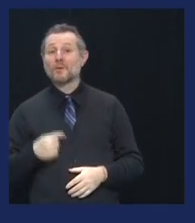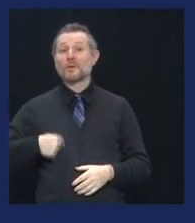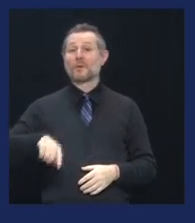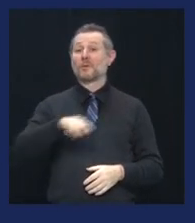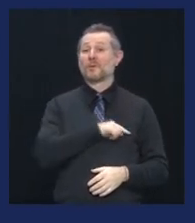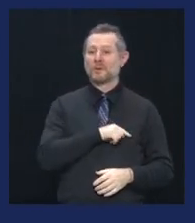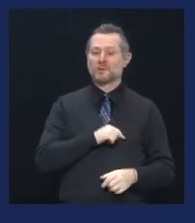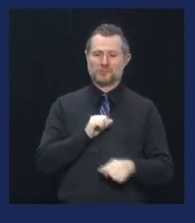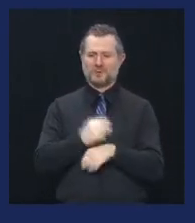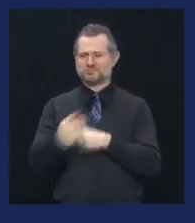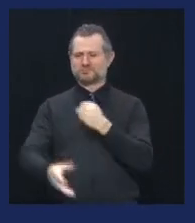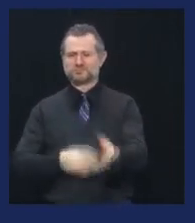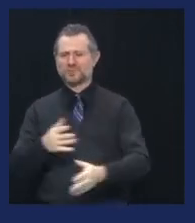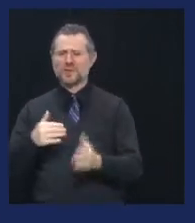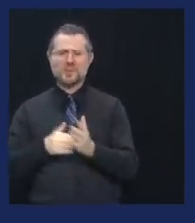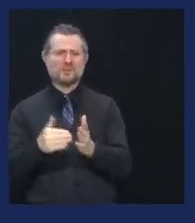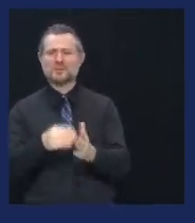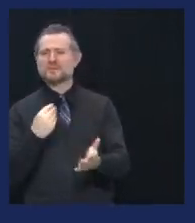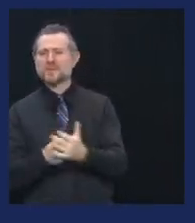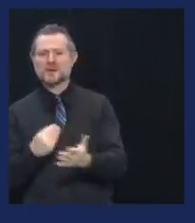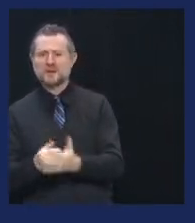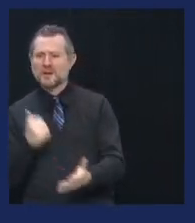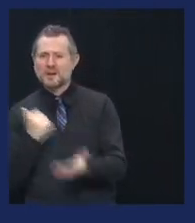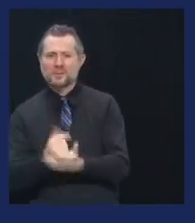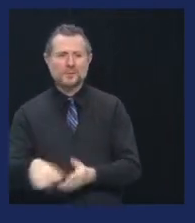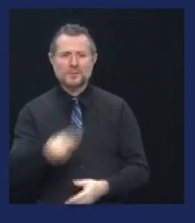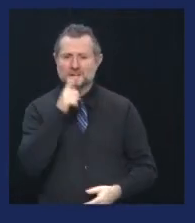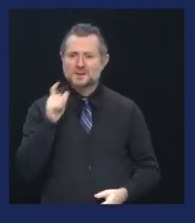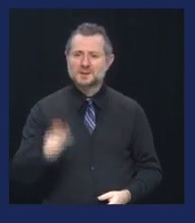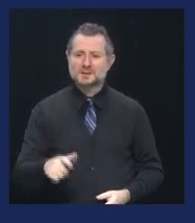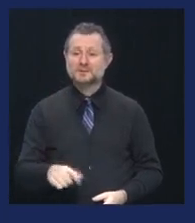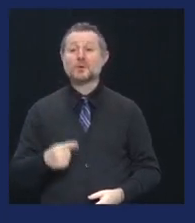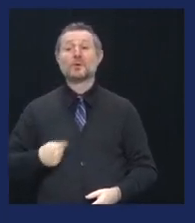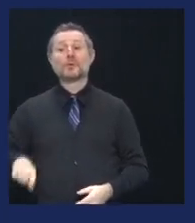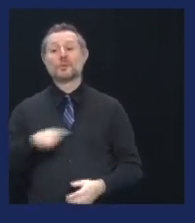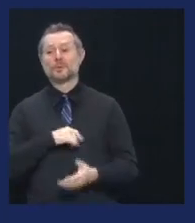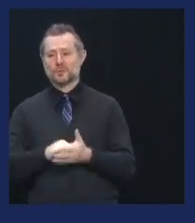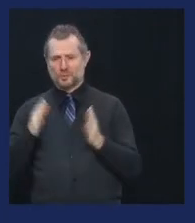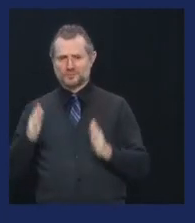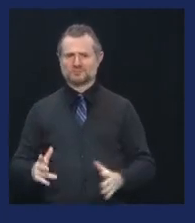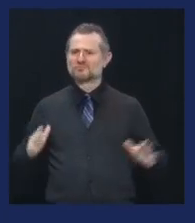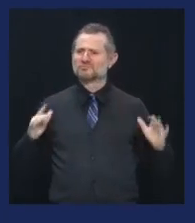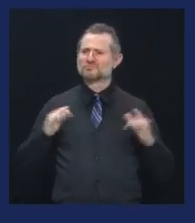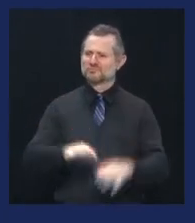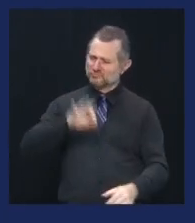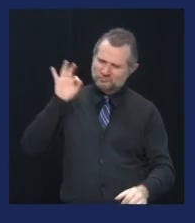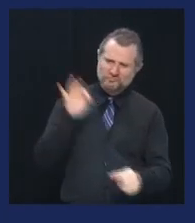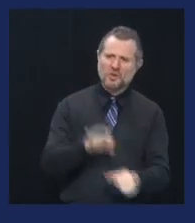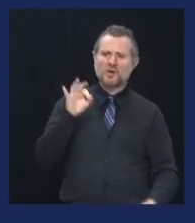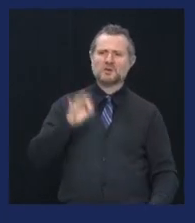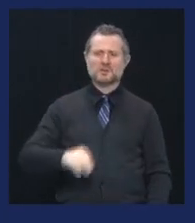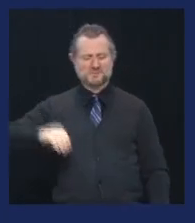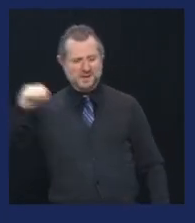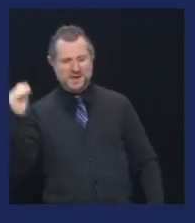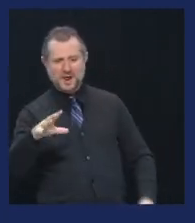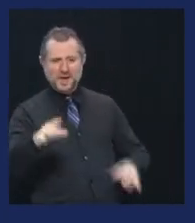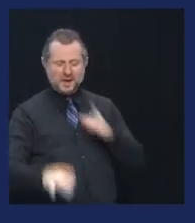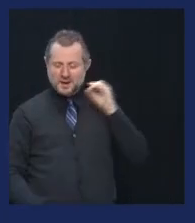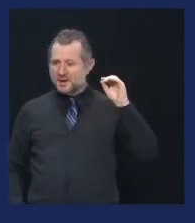when millions of New Yorkers made the effort to vote. There was light when hundreds of thousands of people around the globe